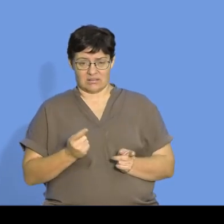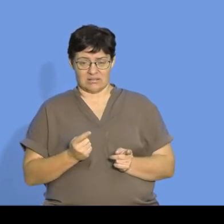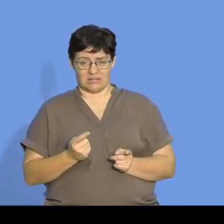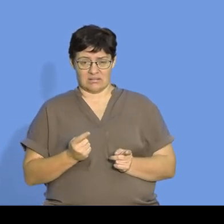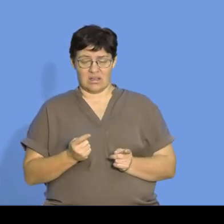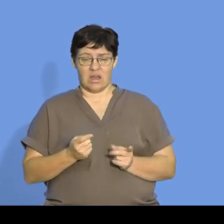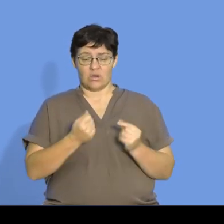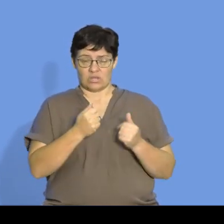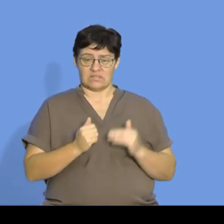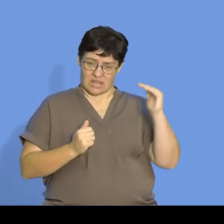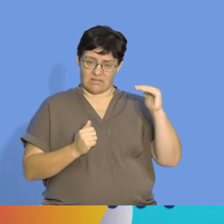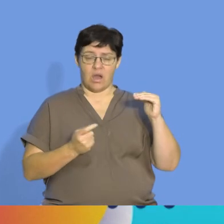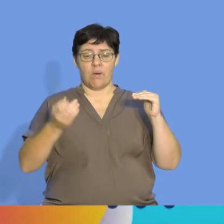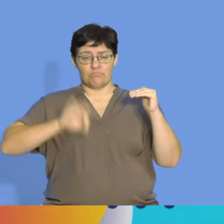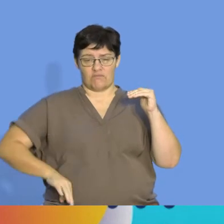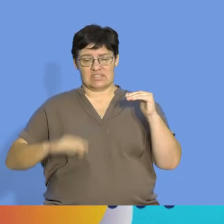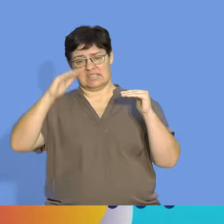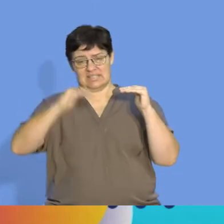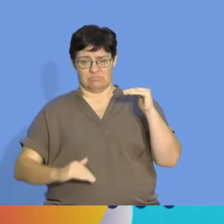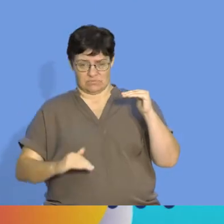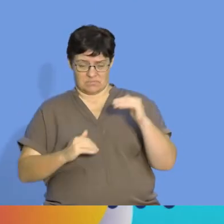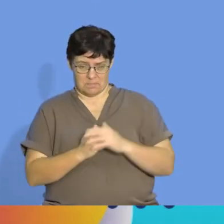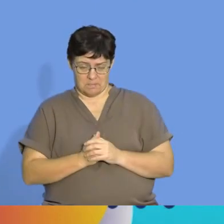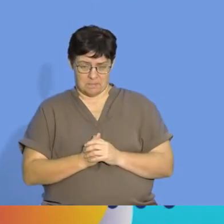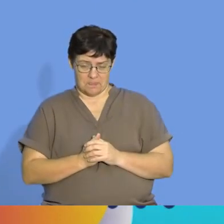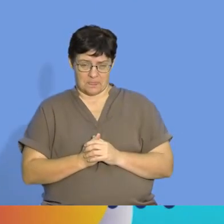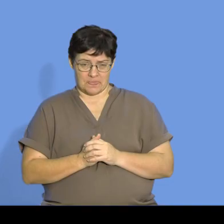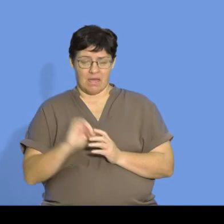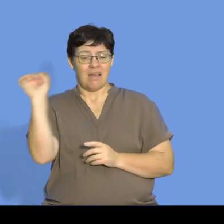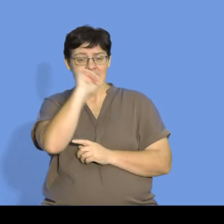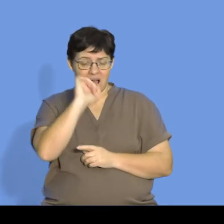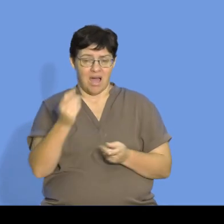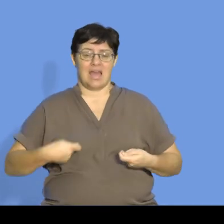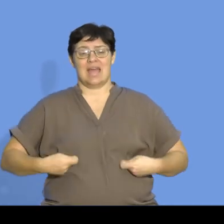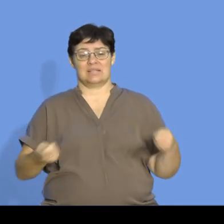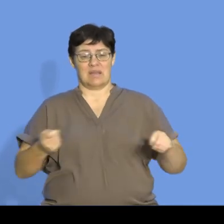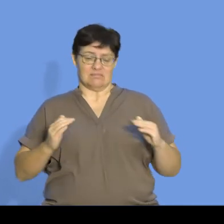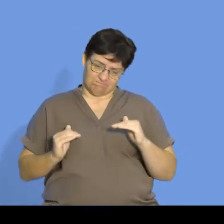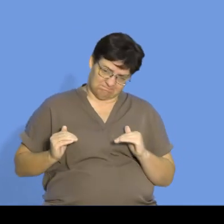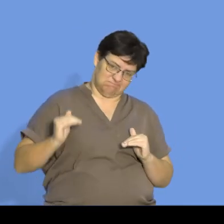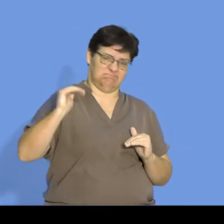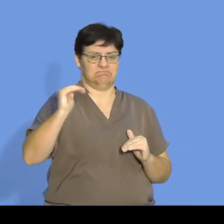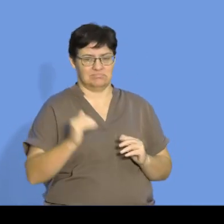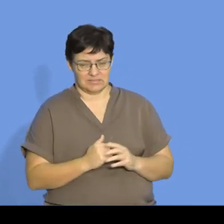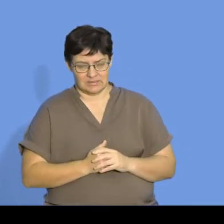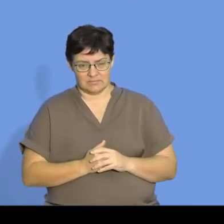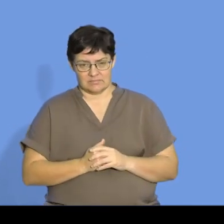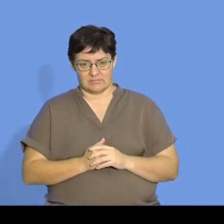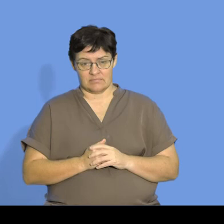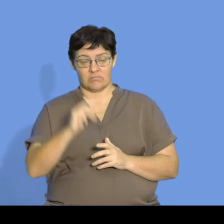when cost of sales increase, the gross profit decreases. Also, your vehicle